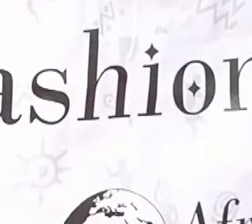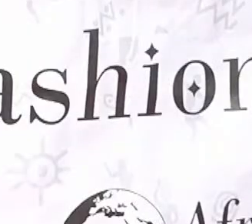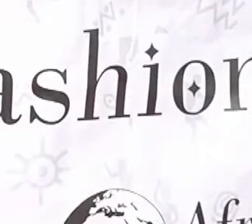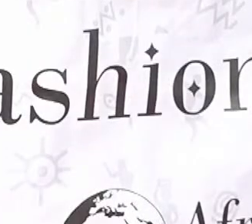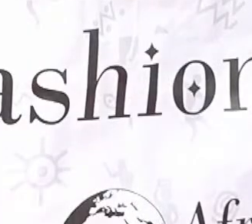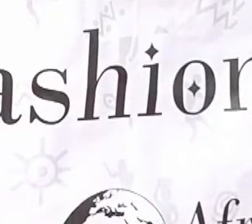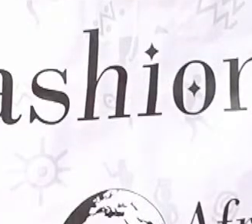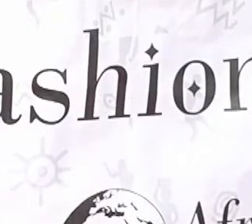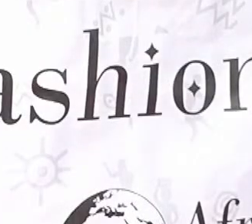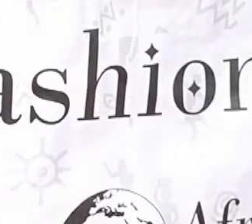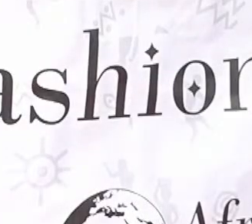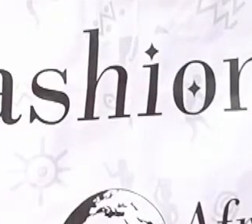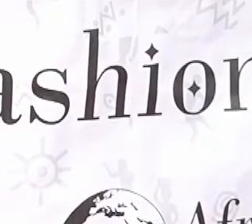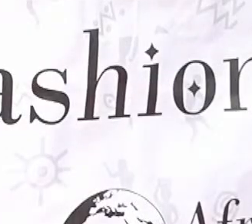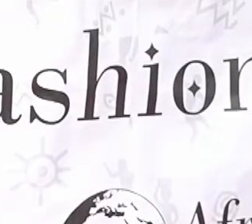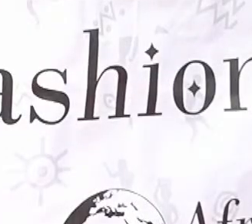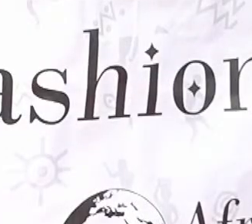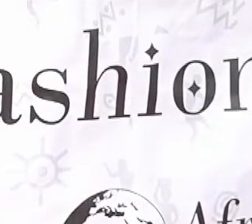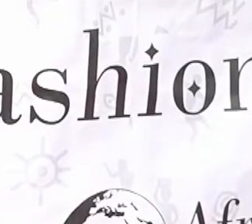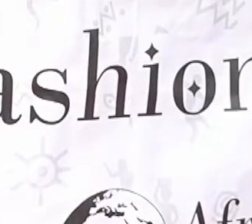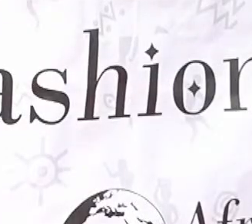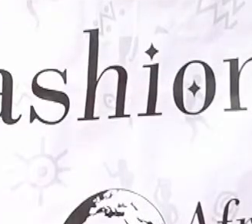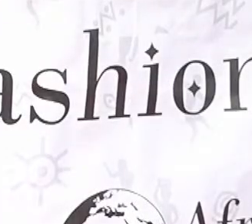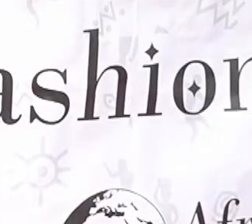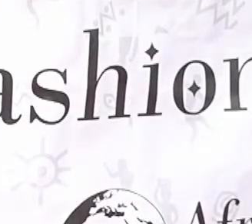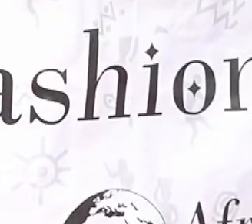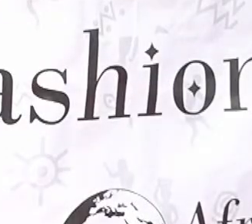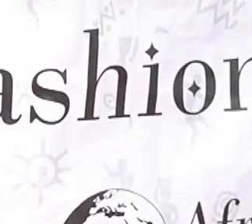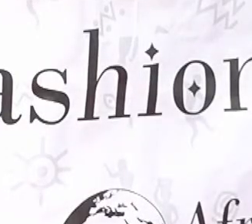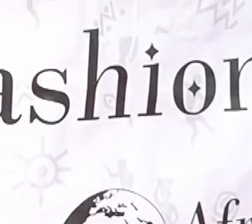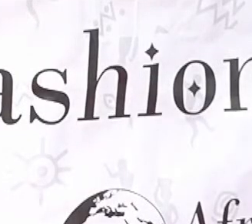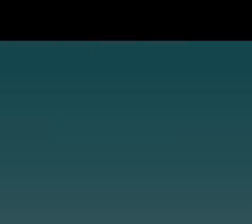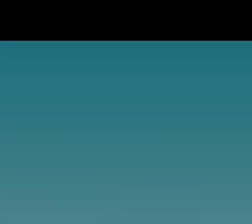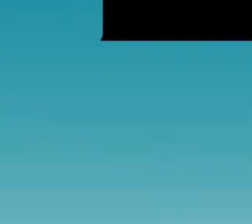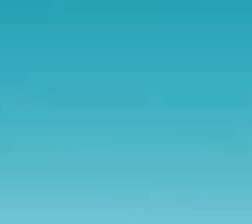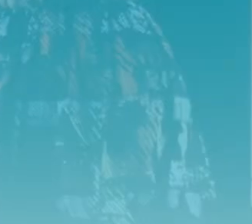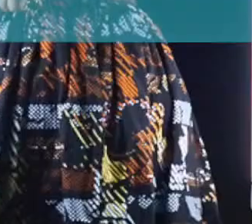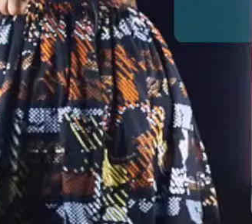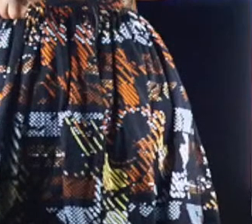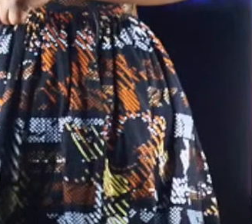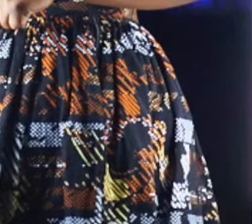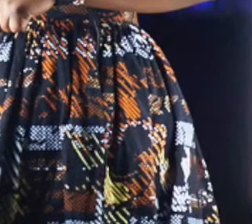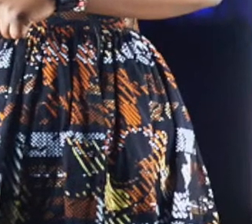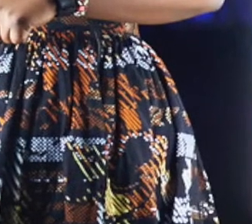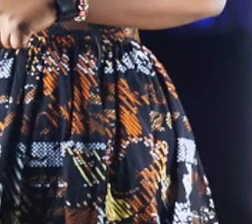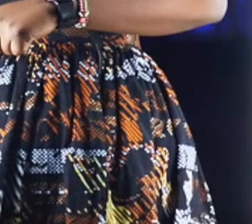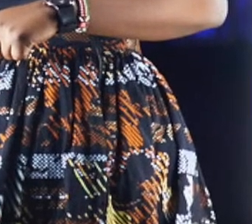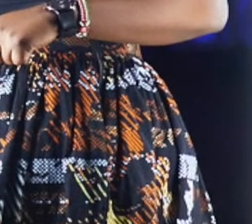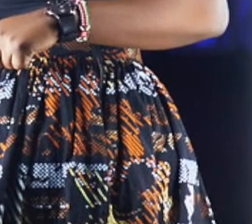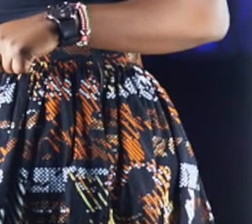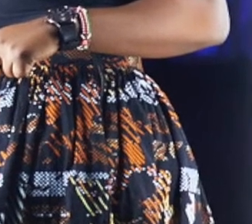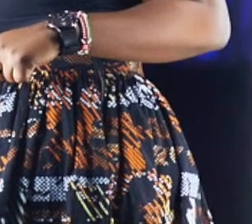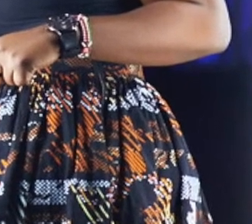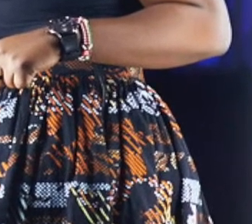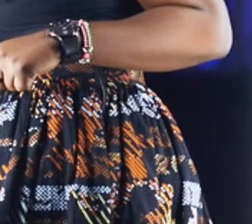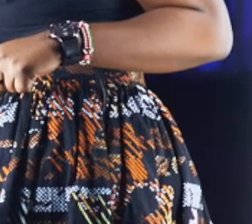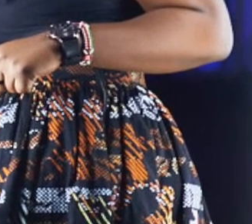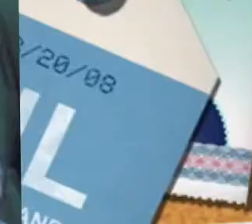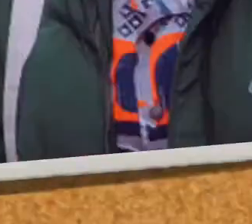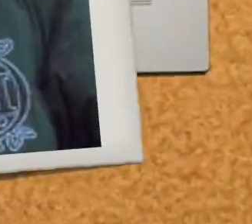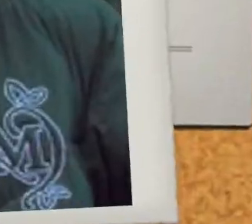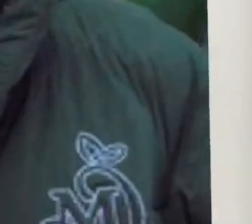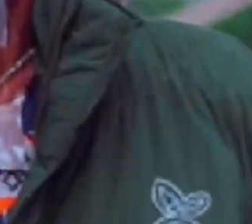Join me, Ashley Asachi, every Monday from 8 p.m. as we bring you Kenya's latest